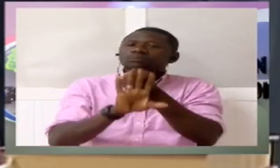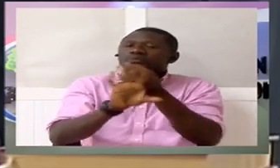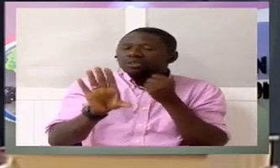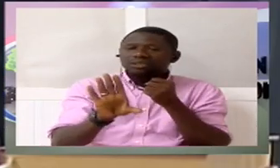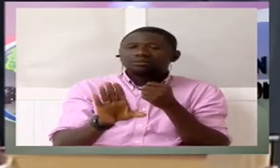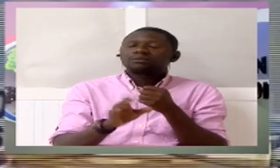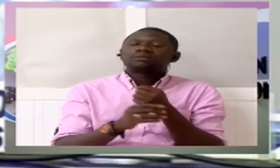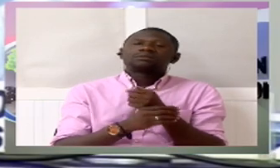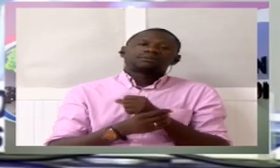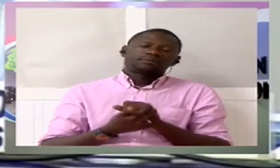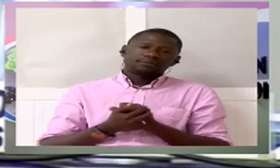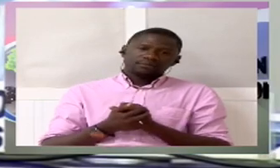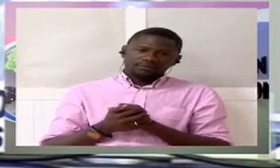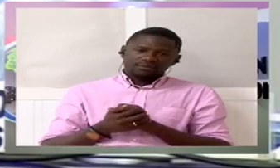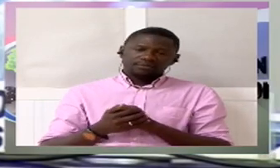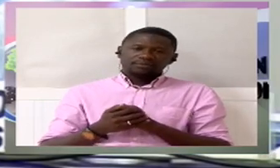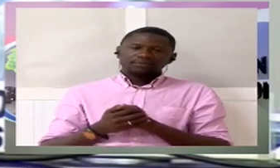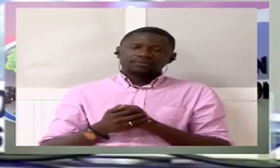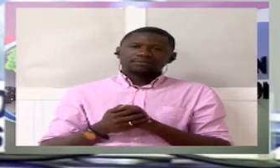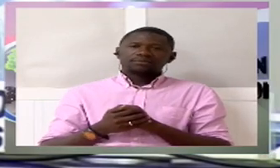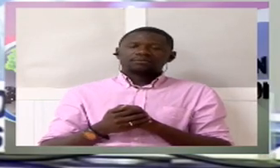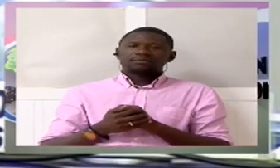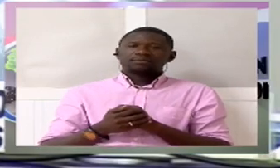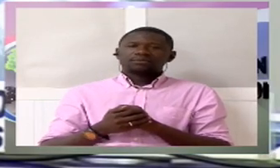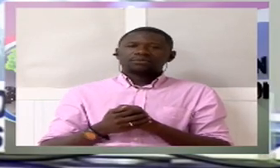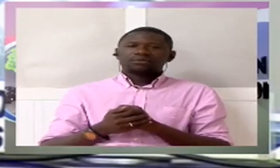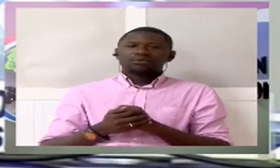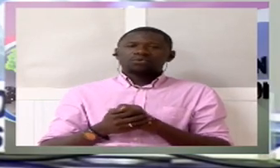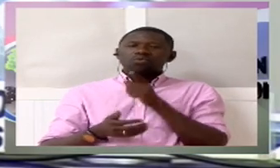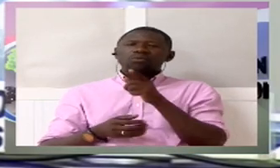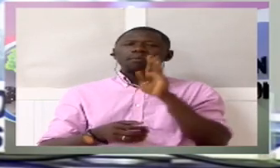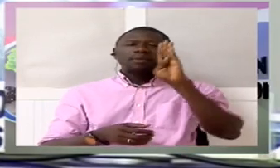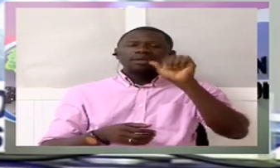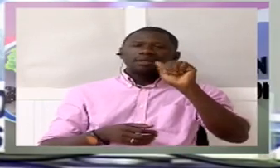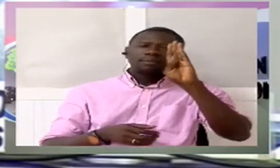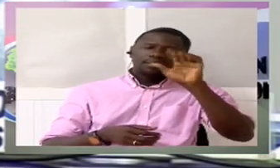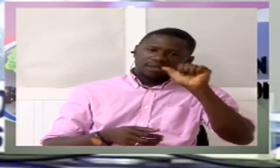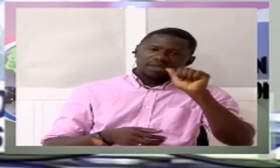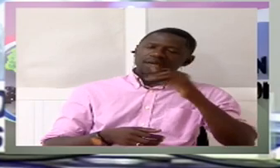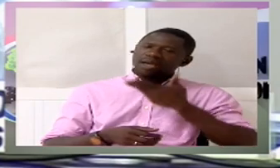Would baba had received a normal and regular